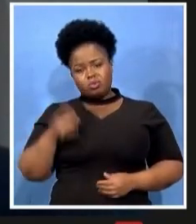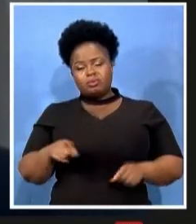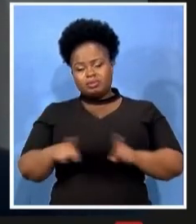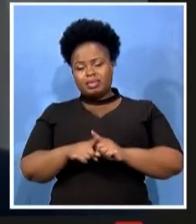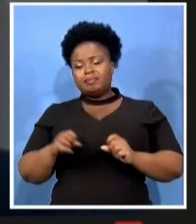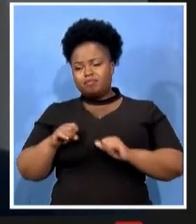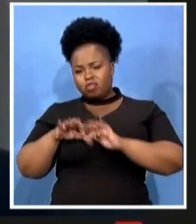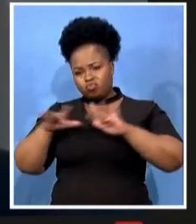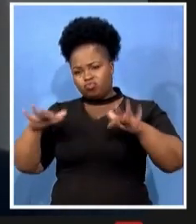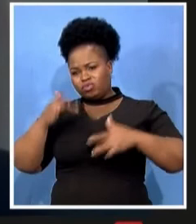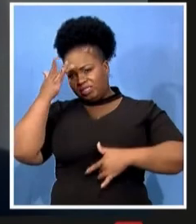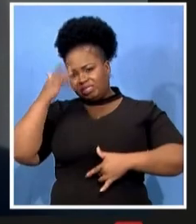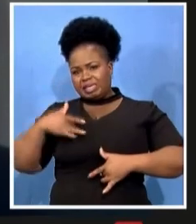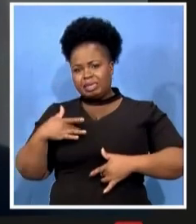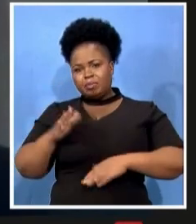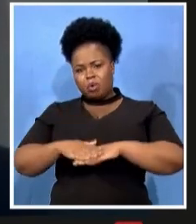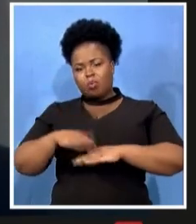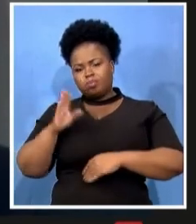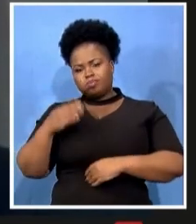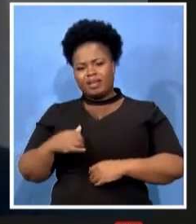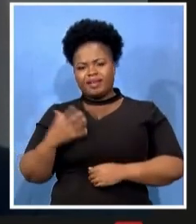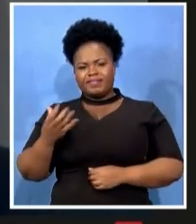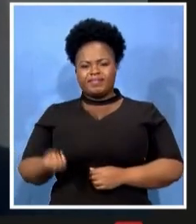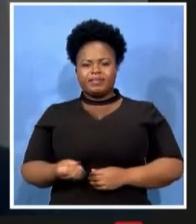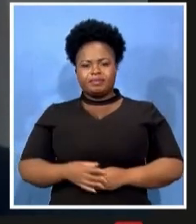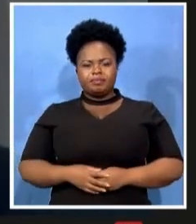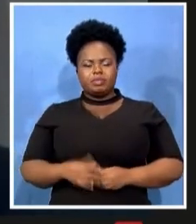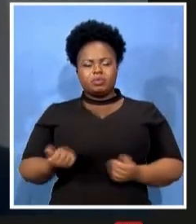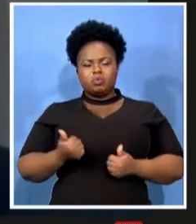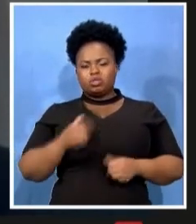already spoken to the transmission rate of